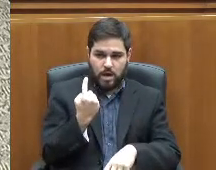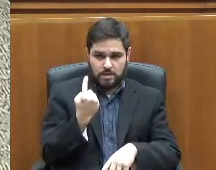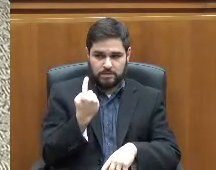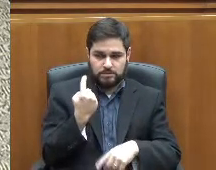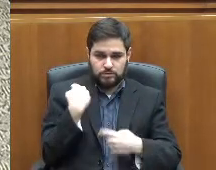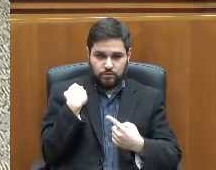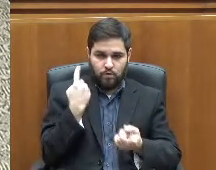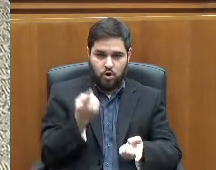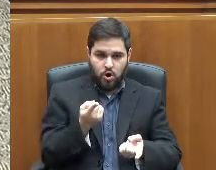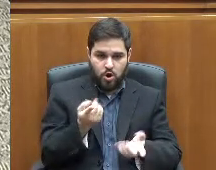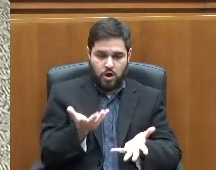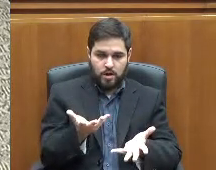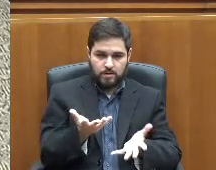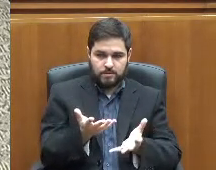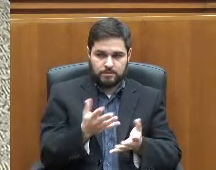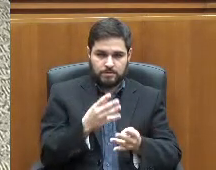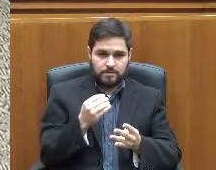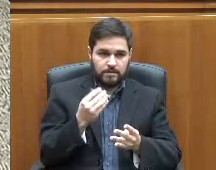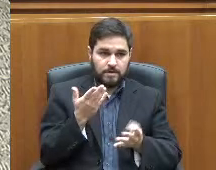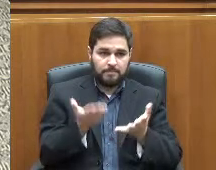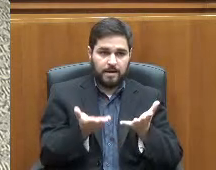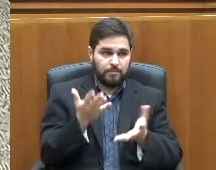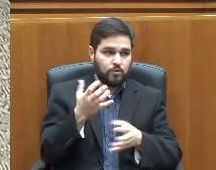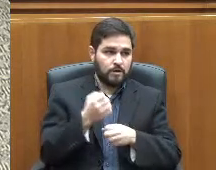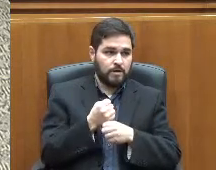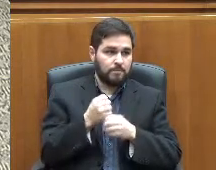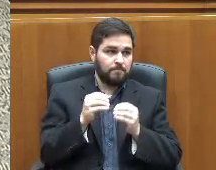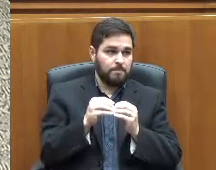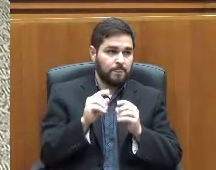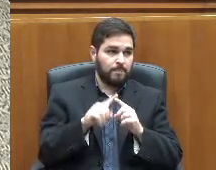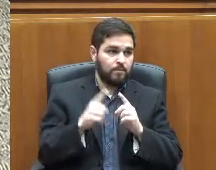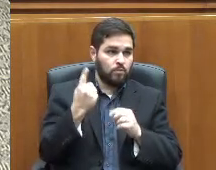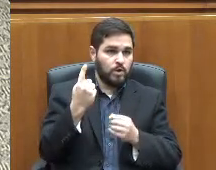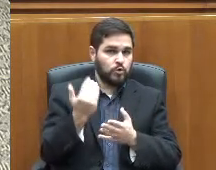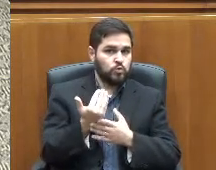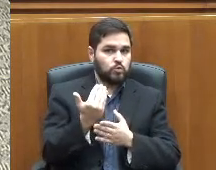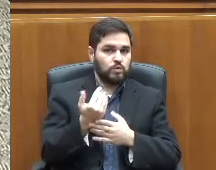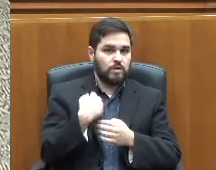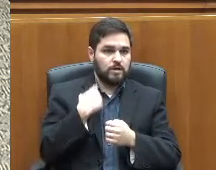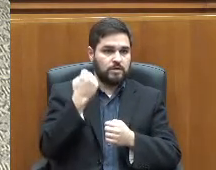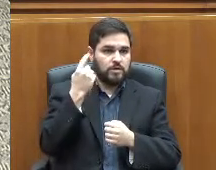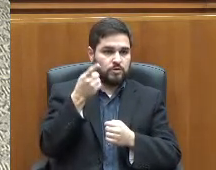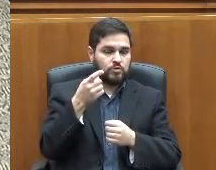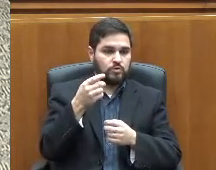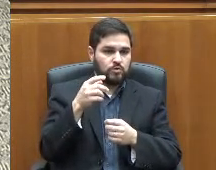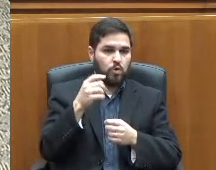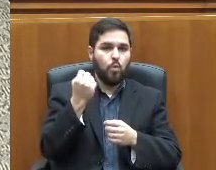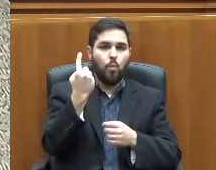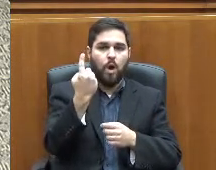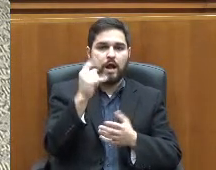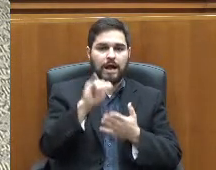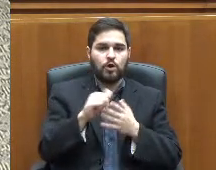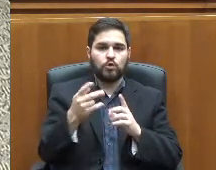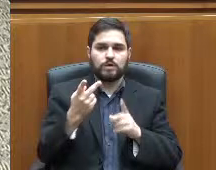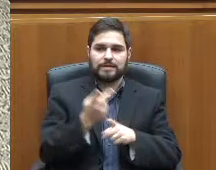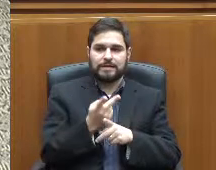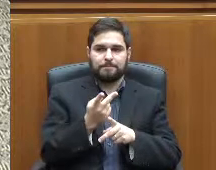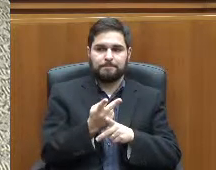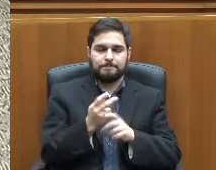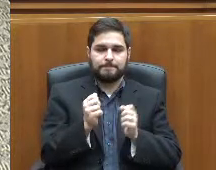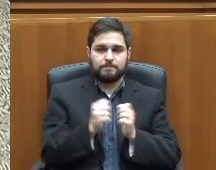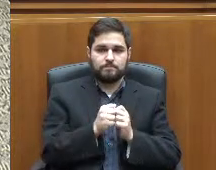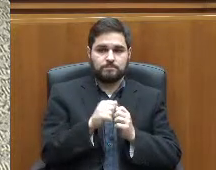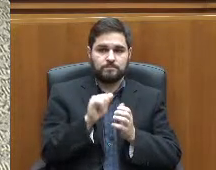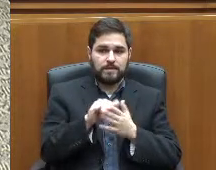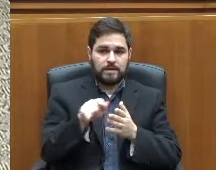so far. And maybe you'll get more, but one new. I understand that you were able to retain. But even with